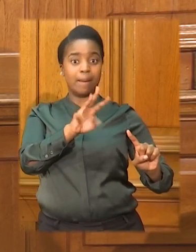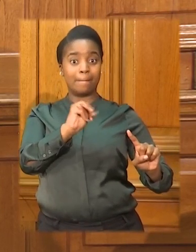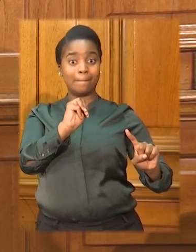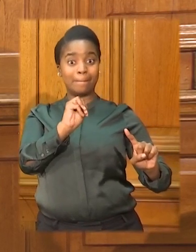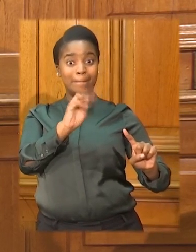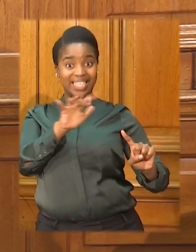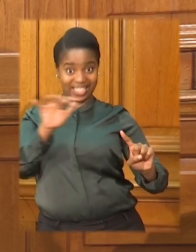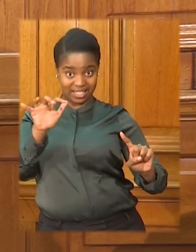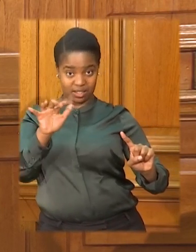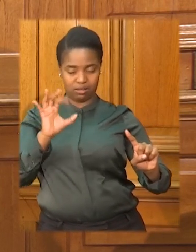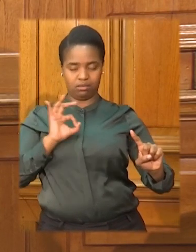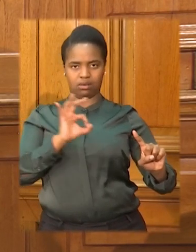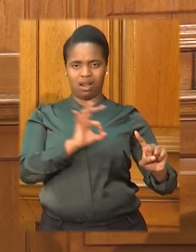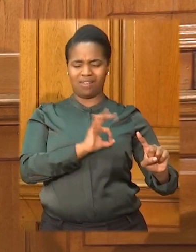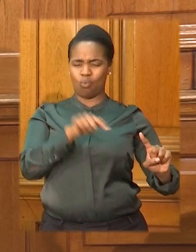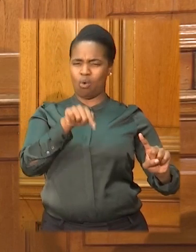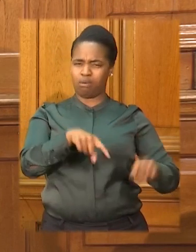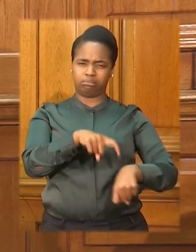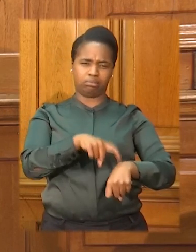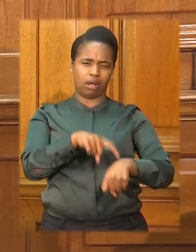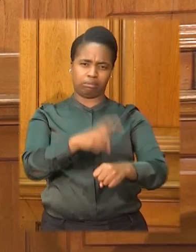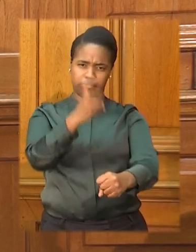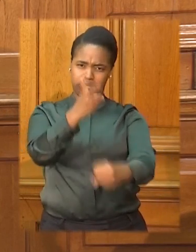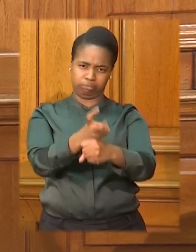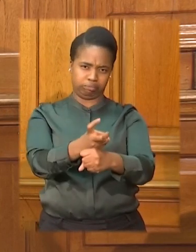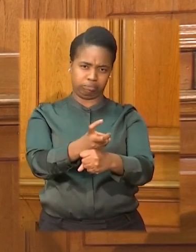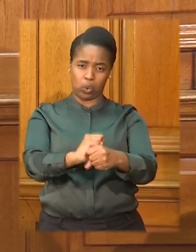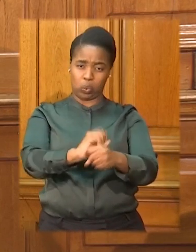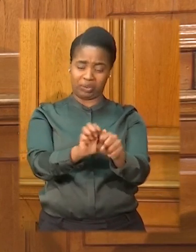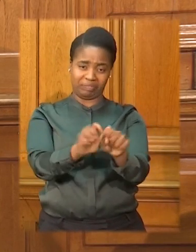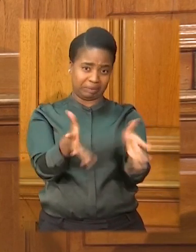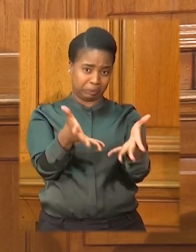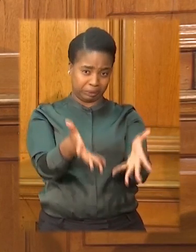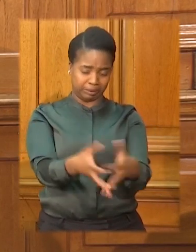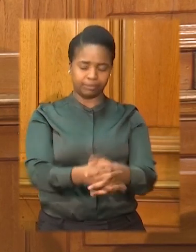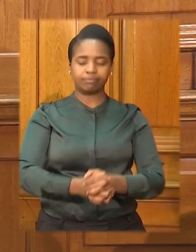period. A number of the banks are already